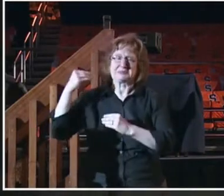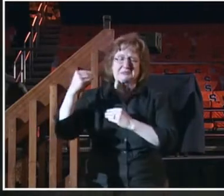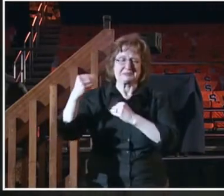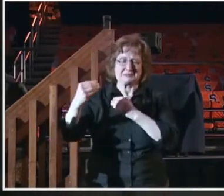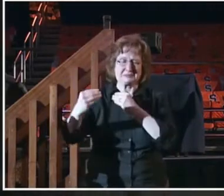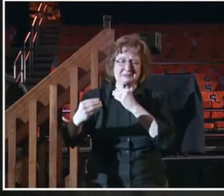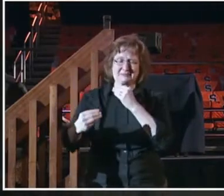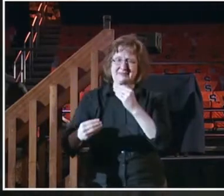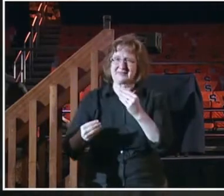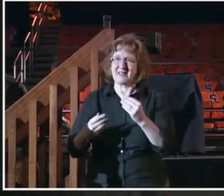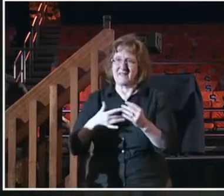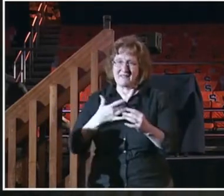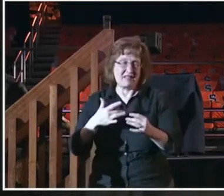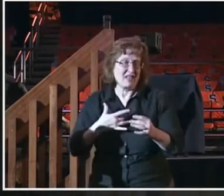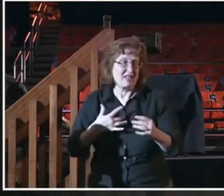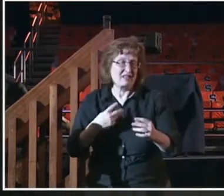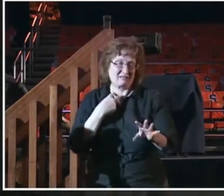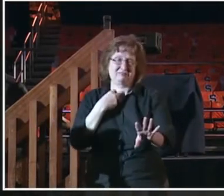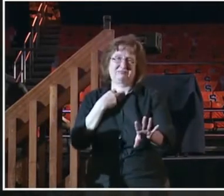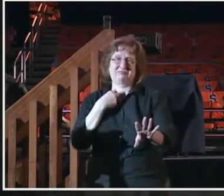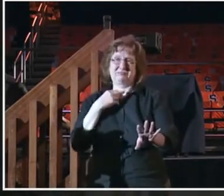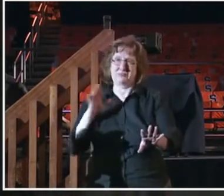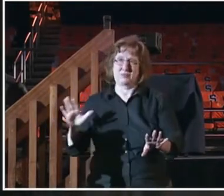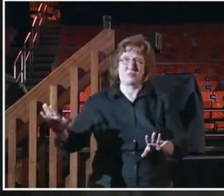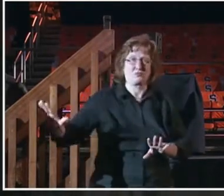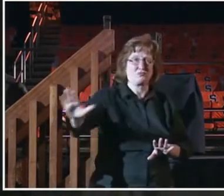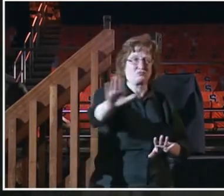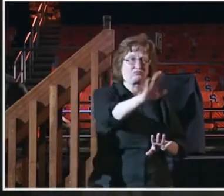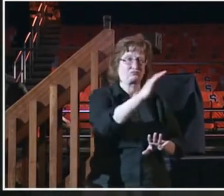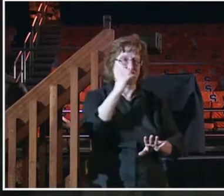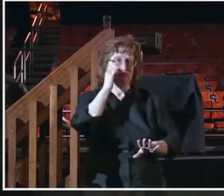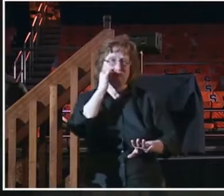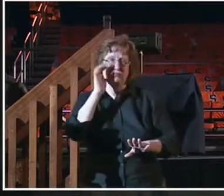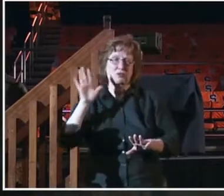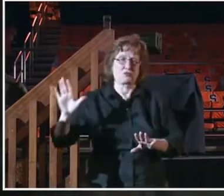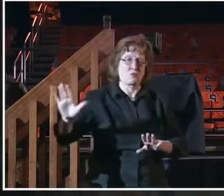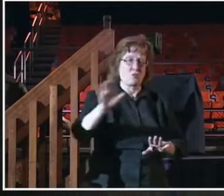Don't feel trapped by your armor.